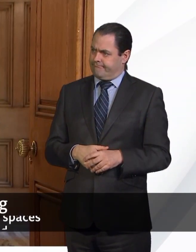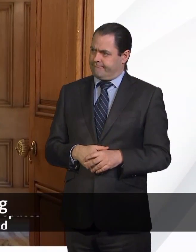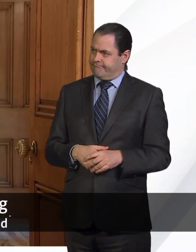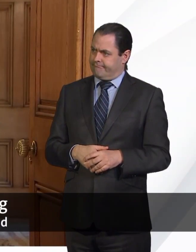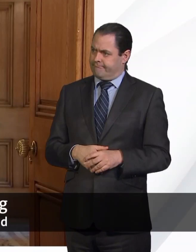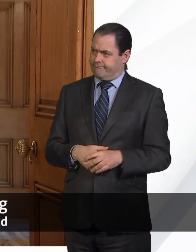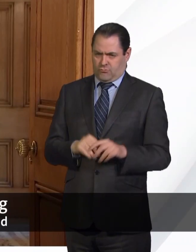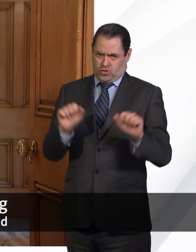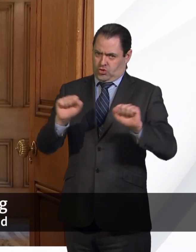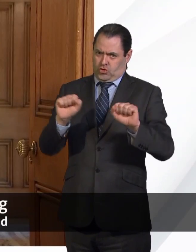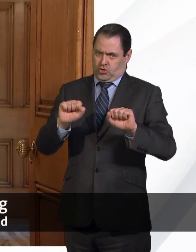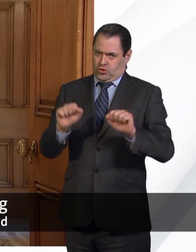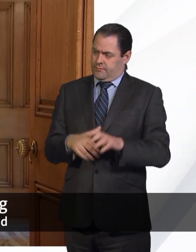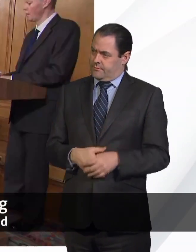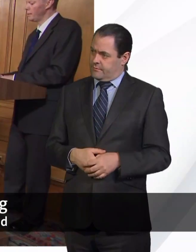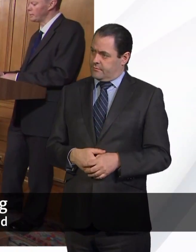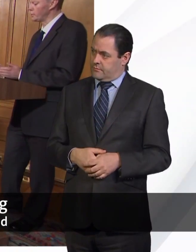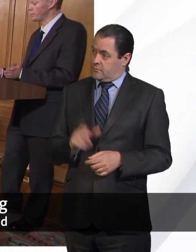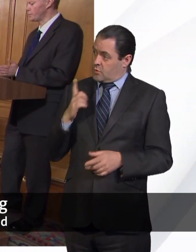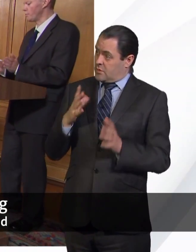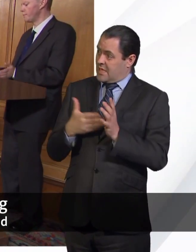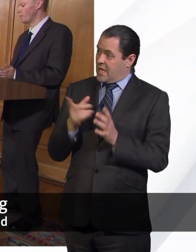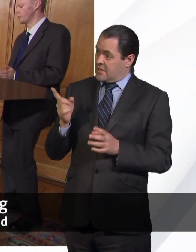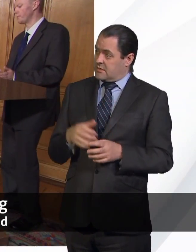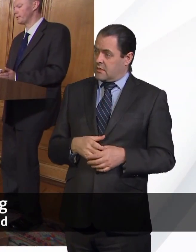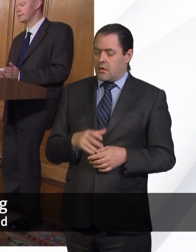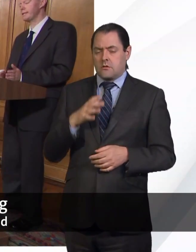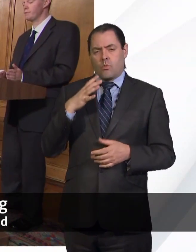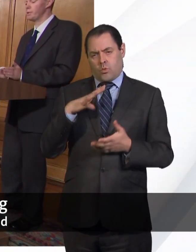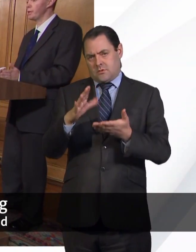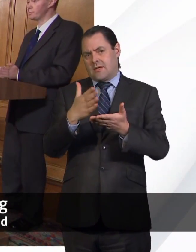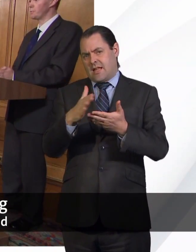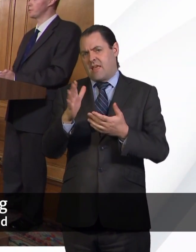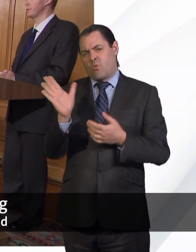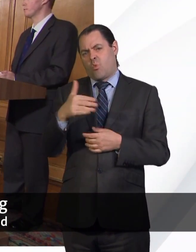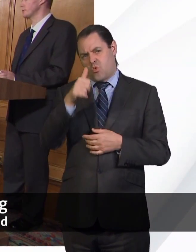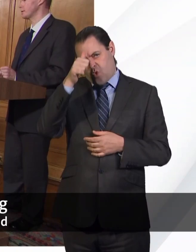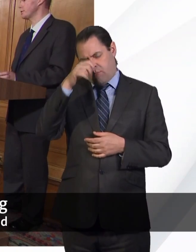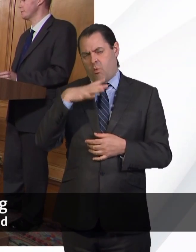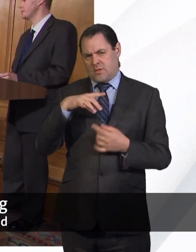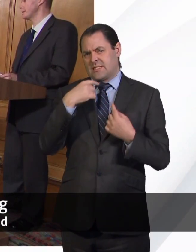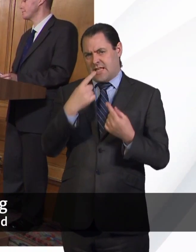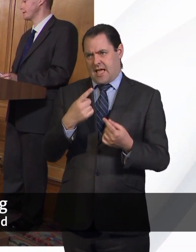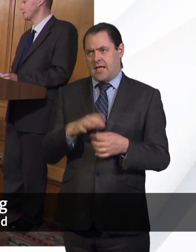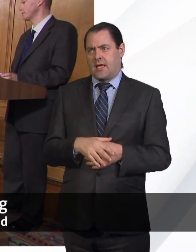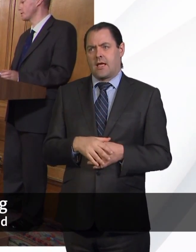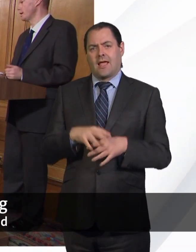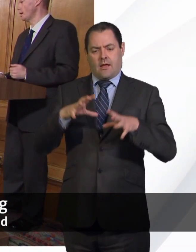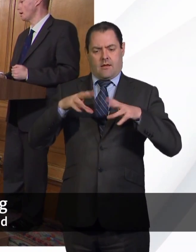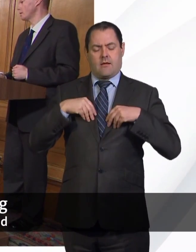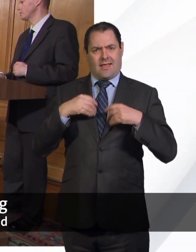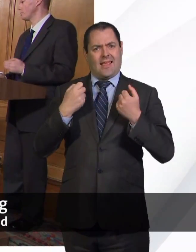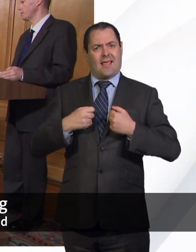is not where we are. Chris, do you want to? Yeah, just to reinforce the point, which I think everybody knows, but it's worth reinforcing. The two ways you get